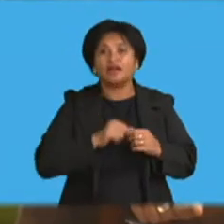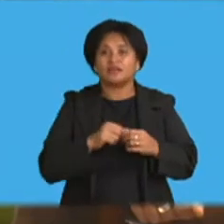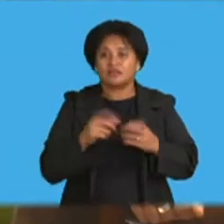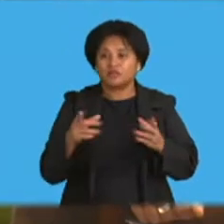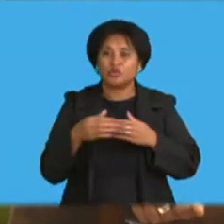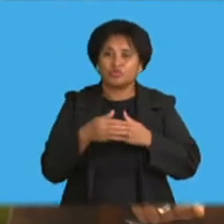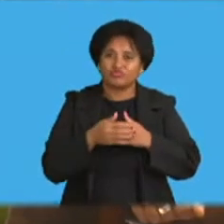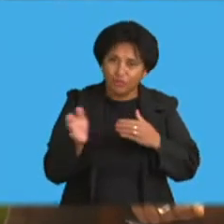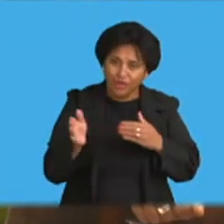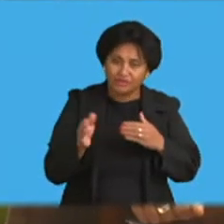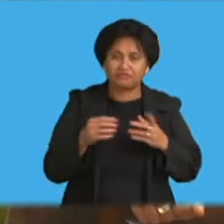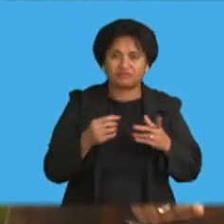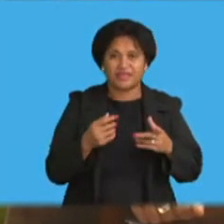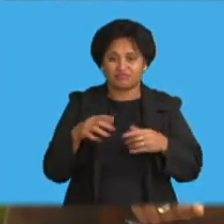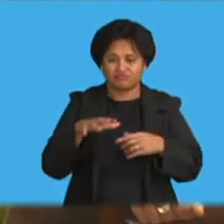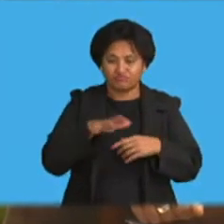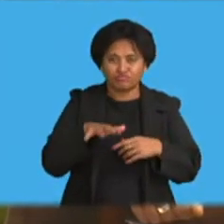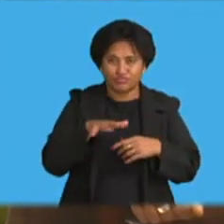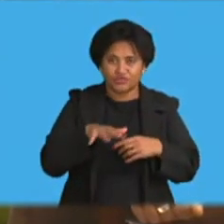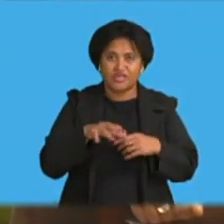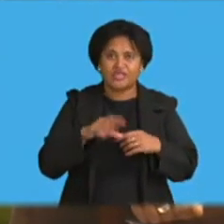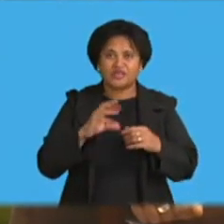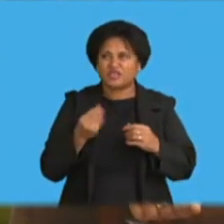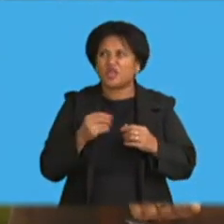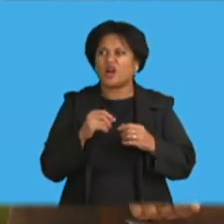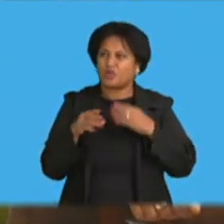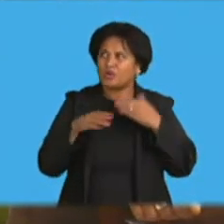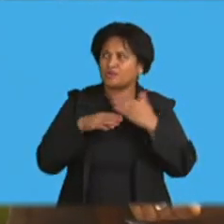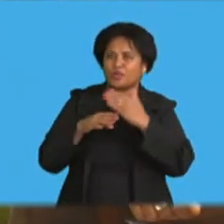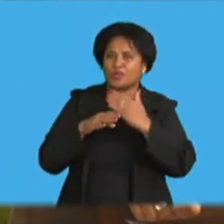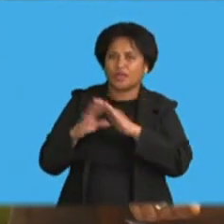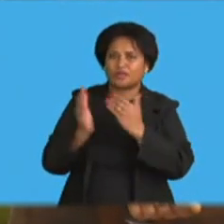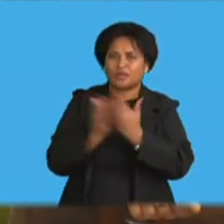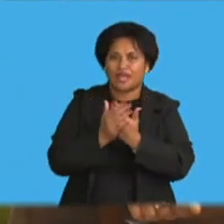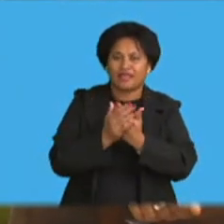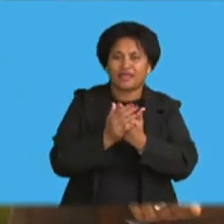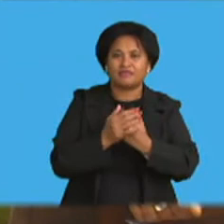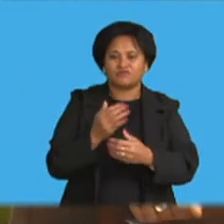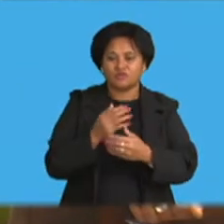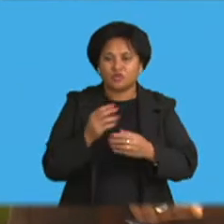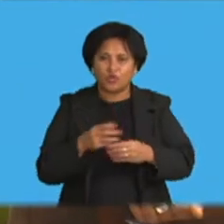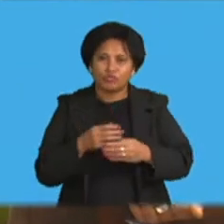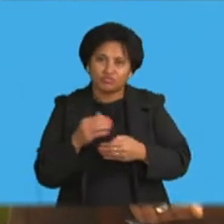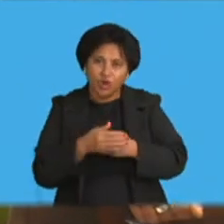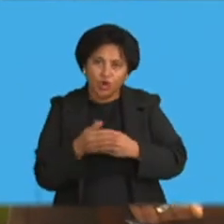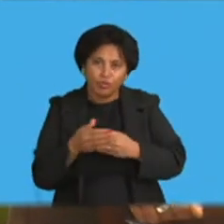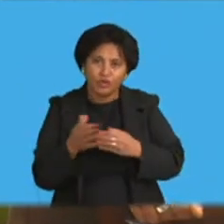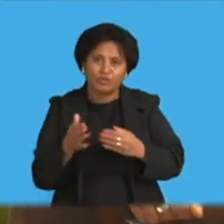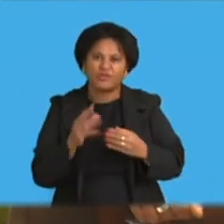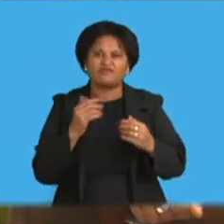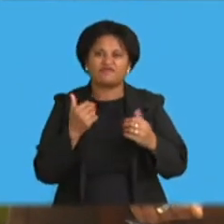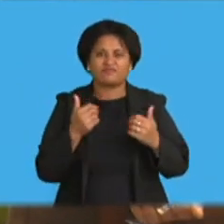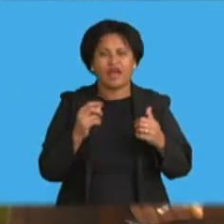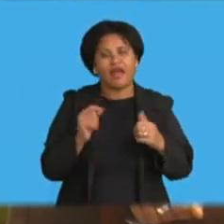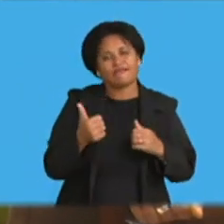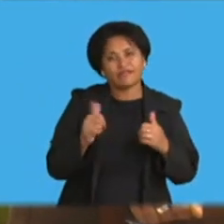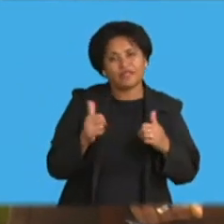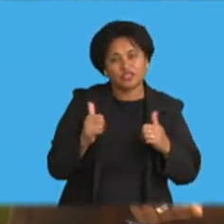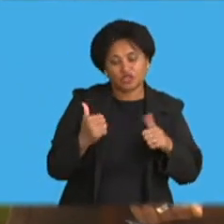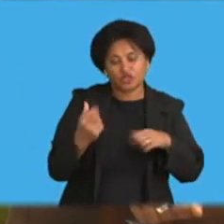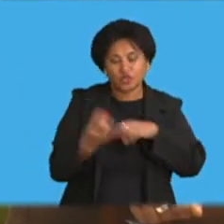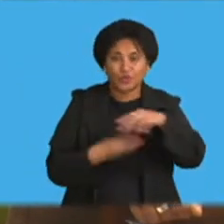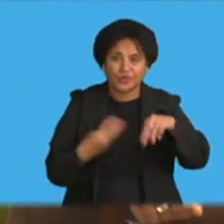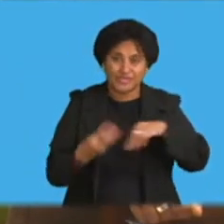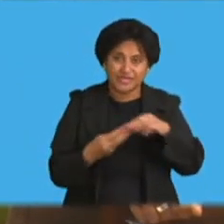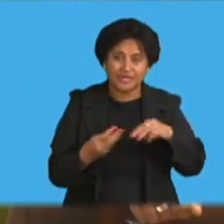they indeed were very complimentary of government's efforts in respect of the rebuild of schools, in particular after T.C. Winston. We'd also like to take